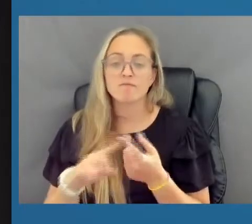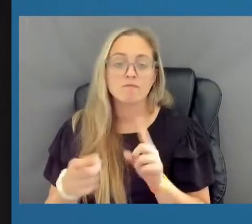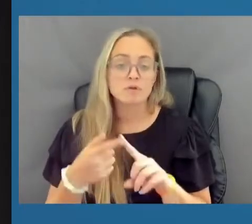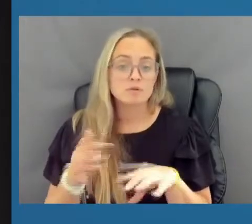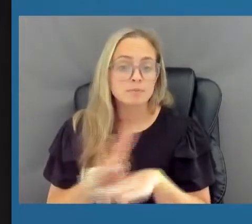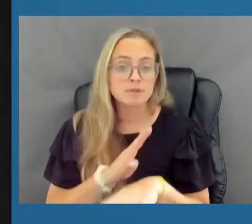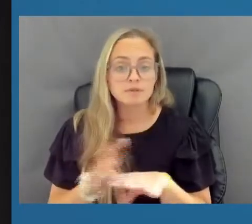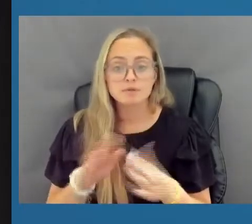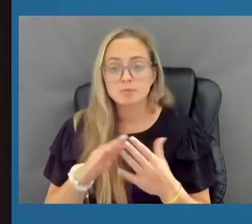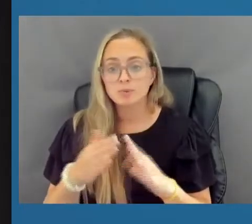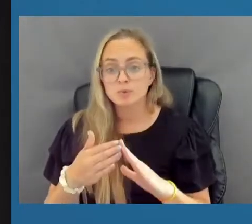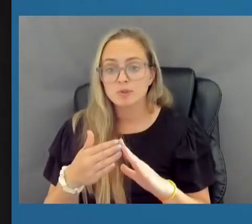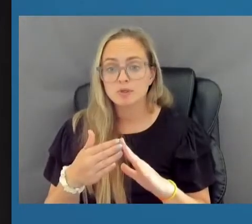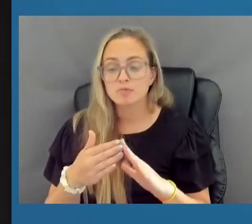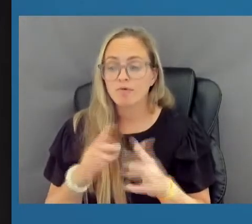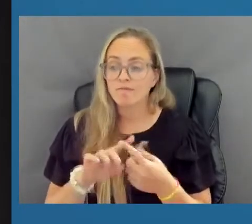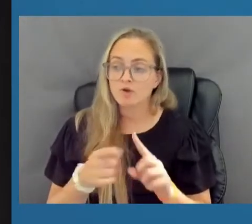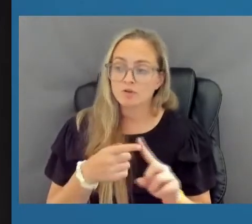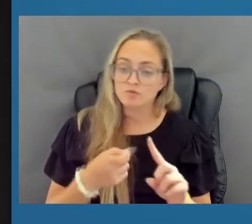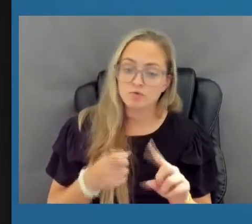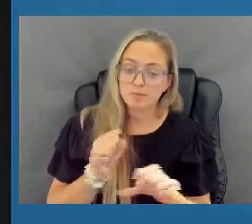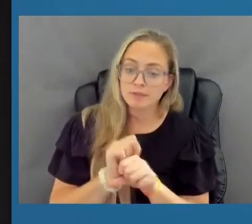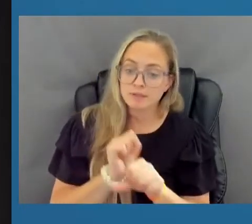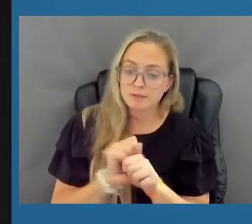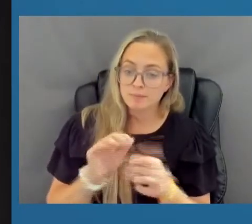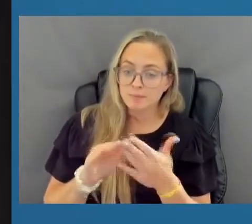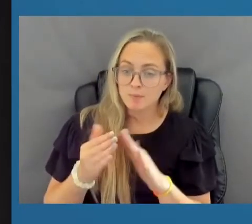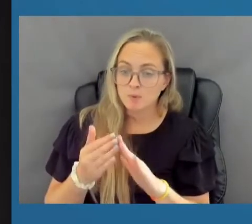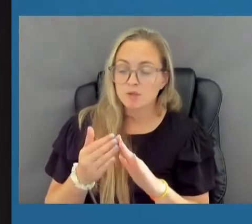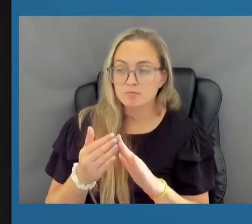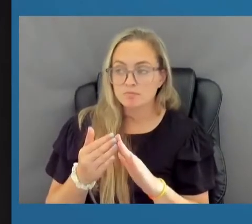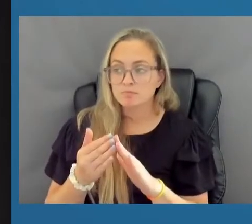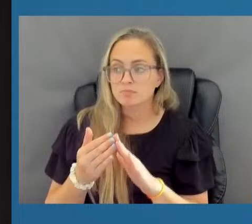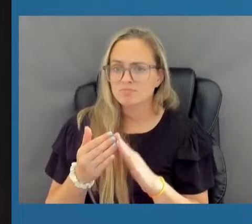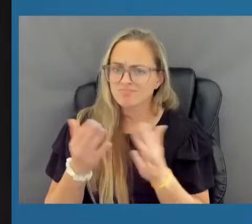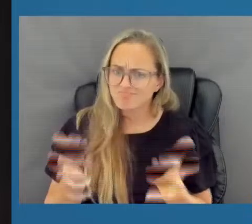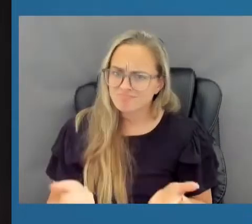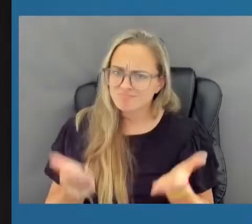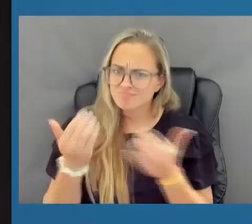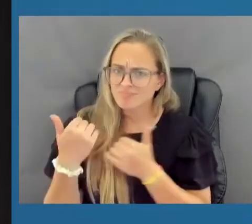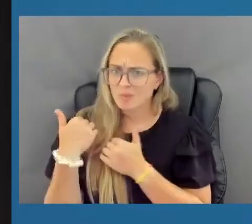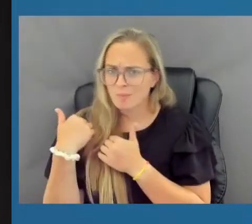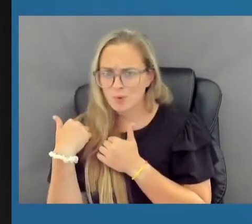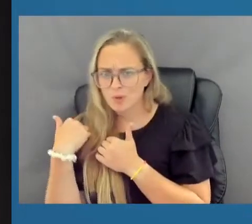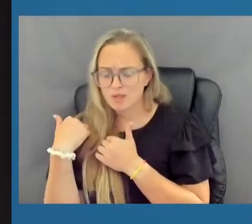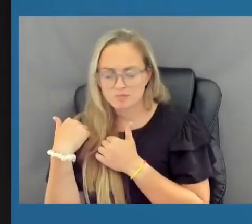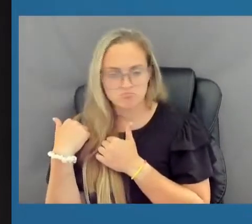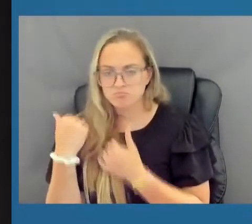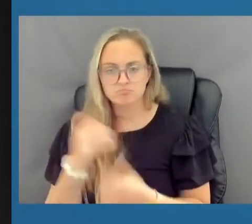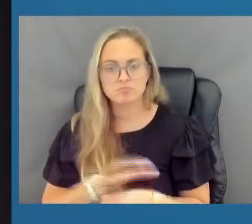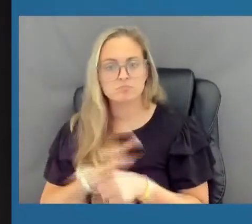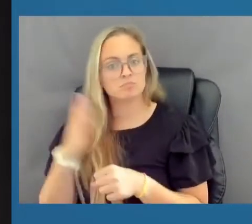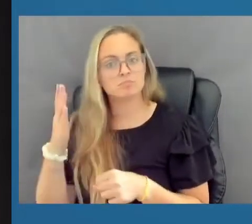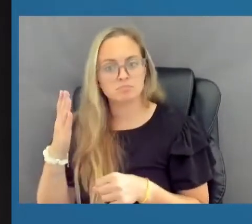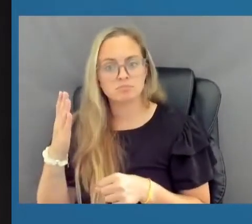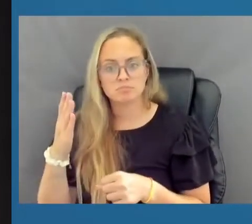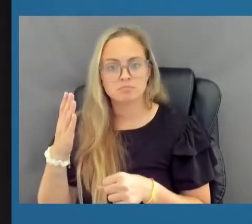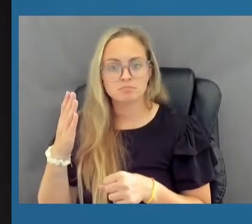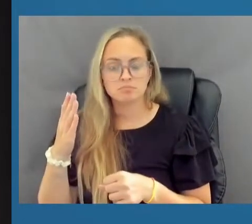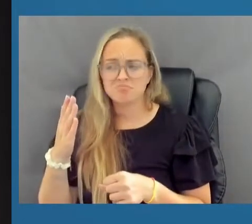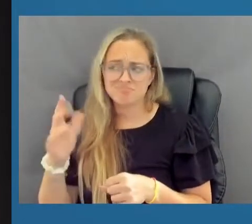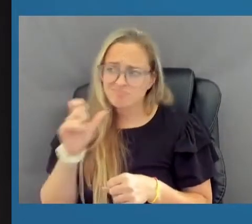community and our friends in the labor community to lift a burden that was out there through nobody's